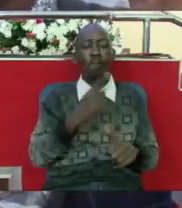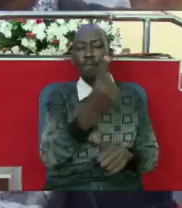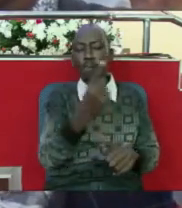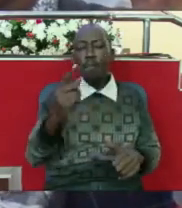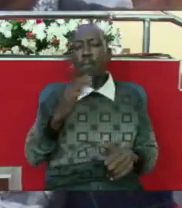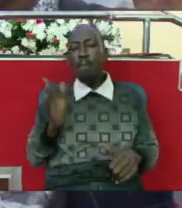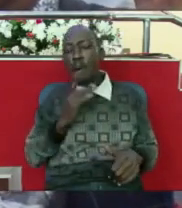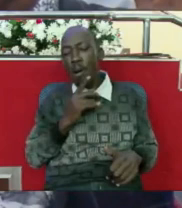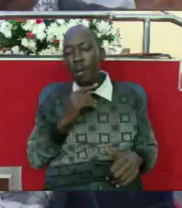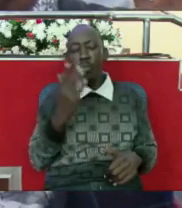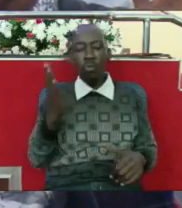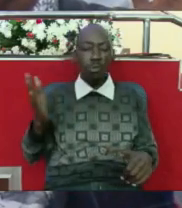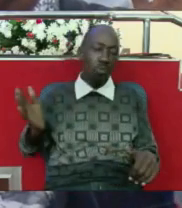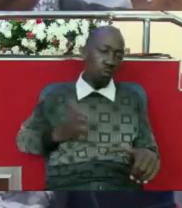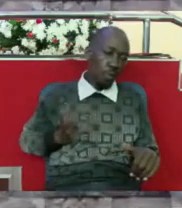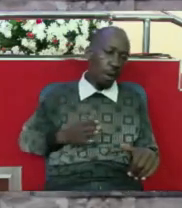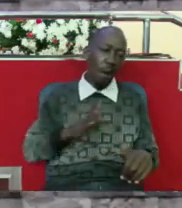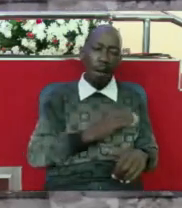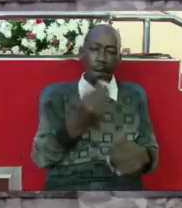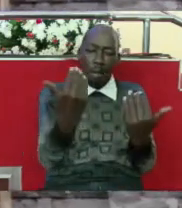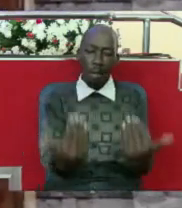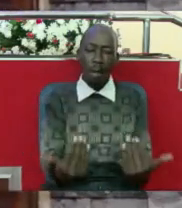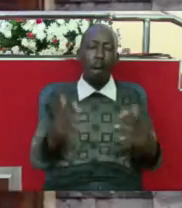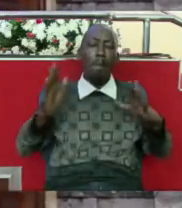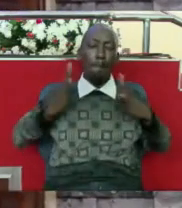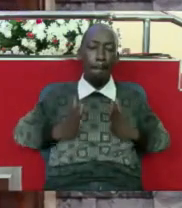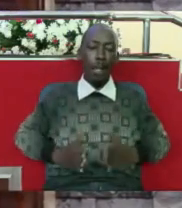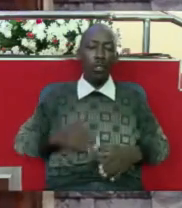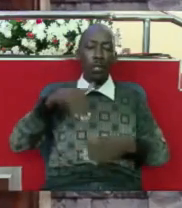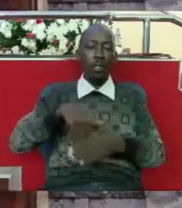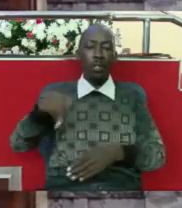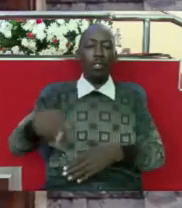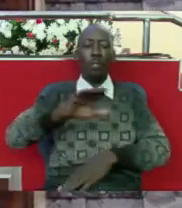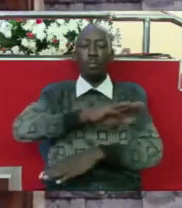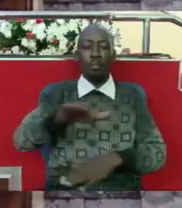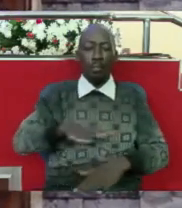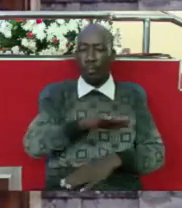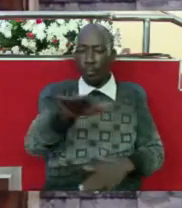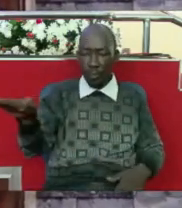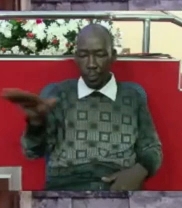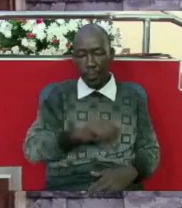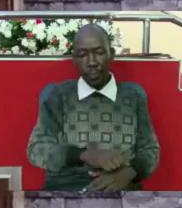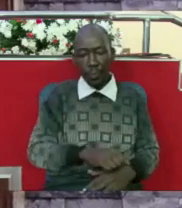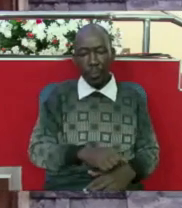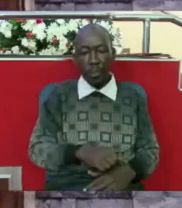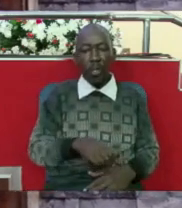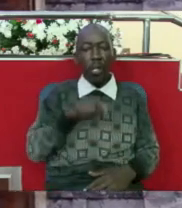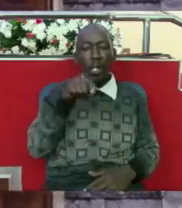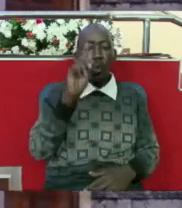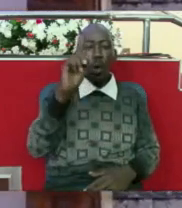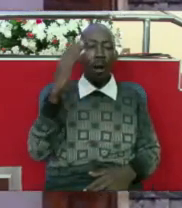woman, and young person in this place. In one hand,